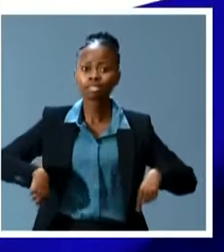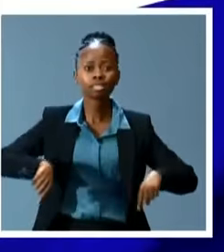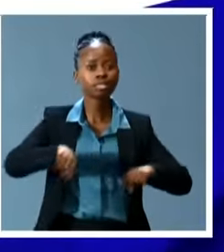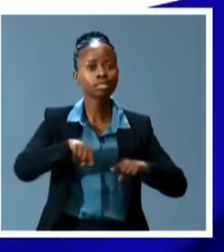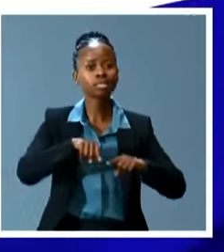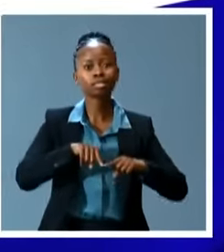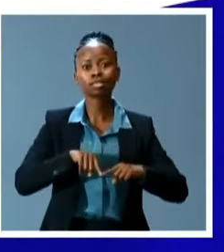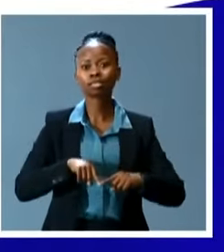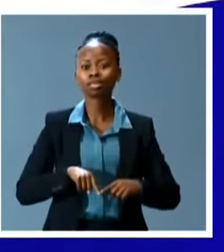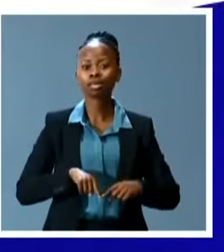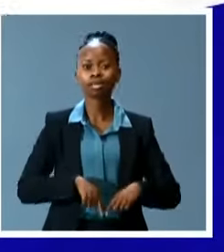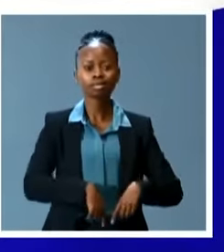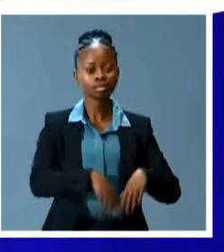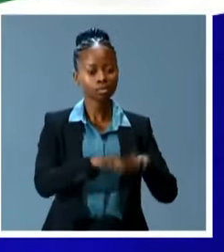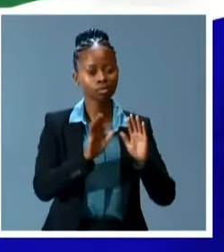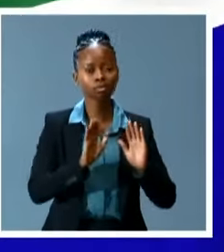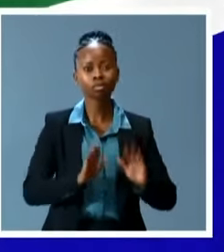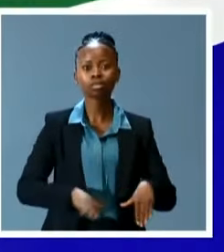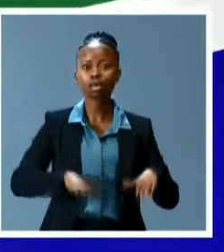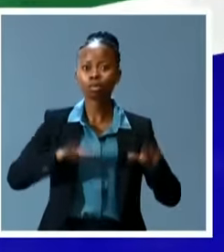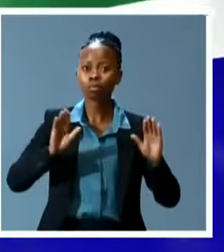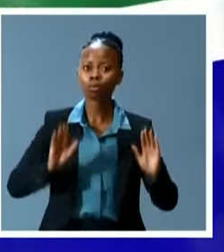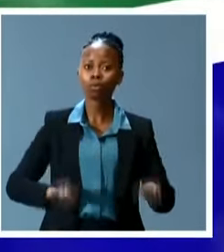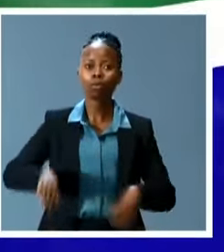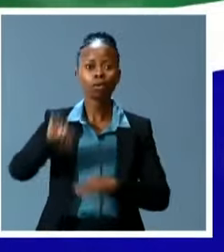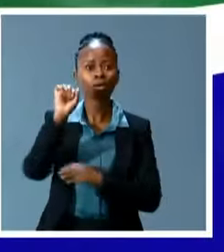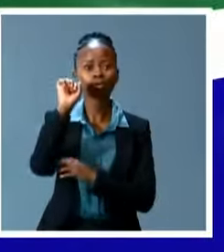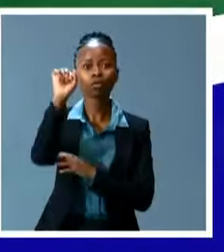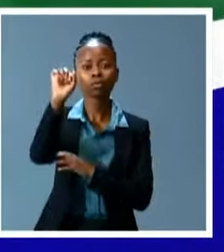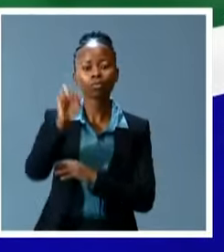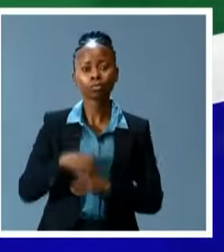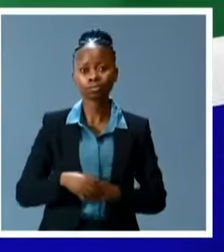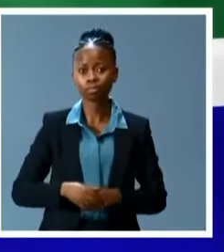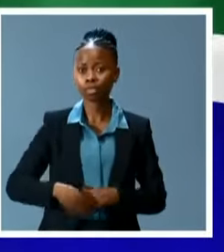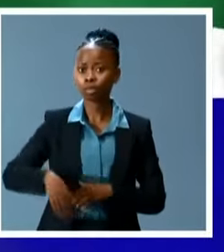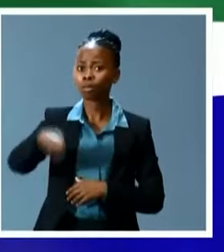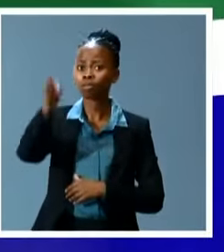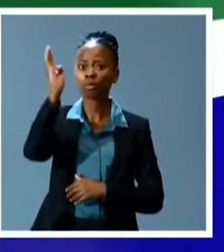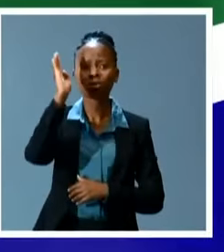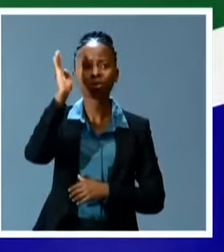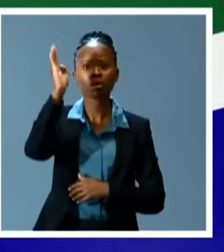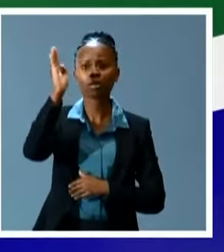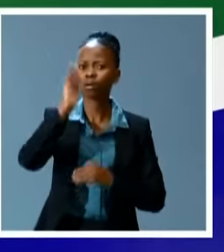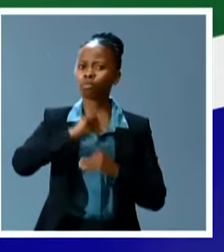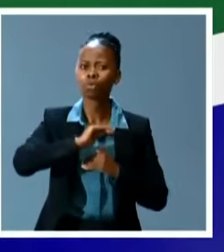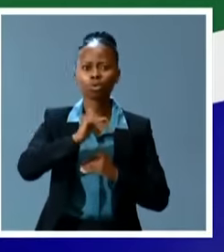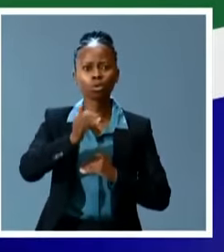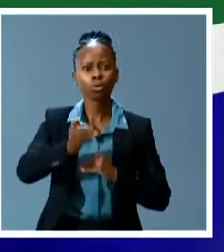Support by your